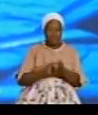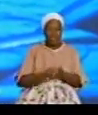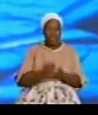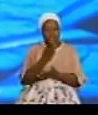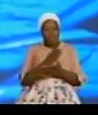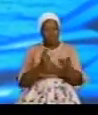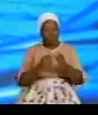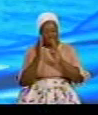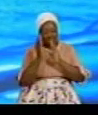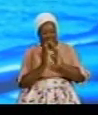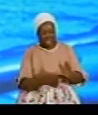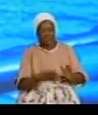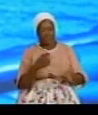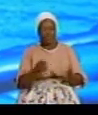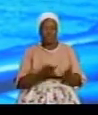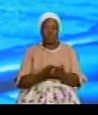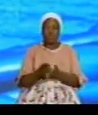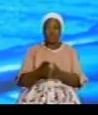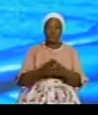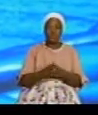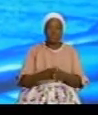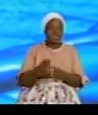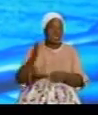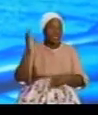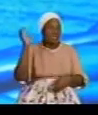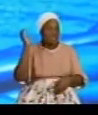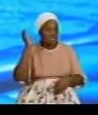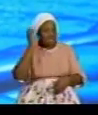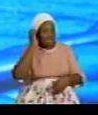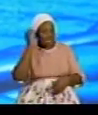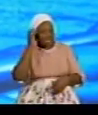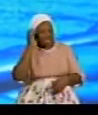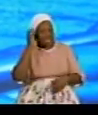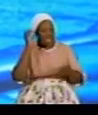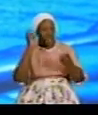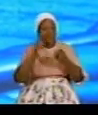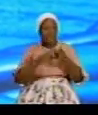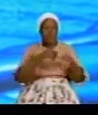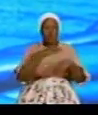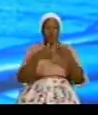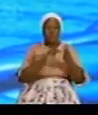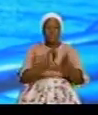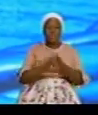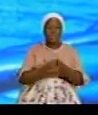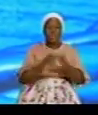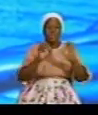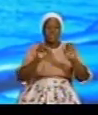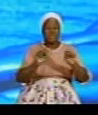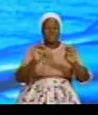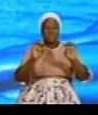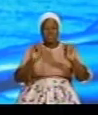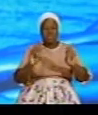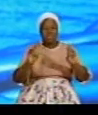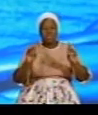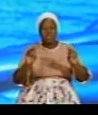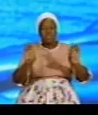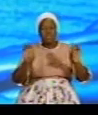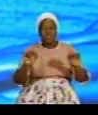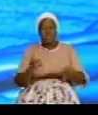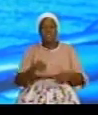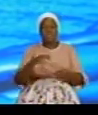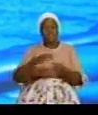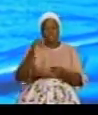the faith, giving heed to seducing spirits and doctrines